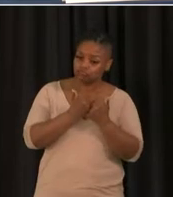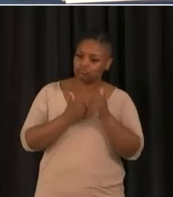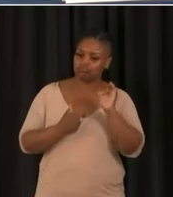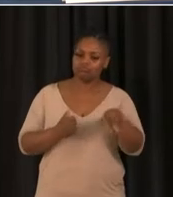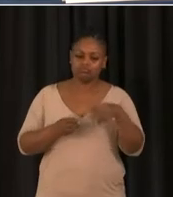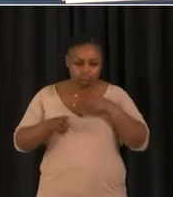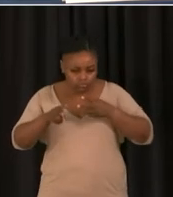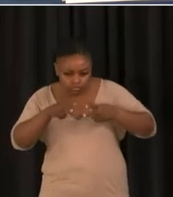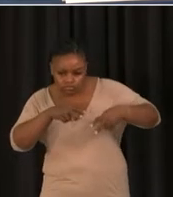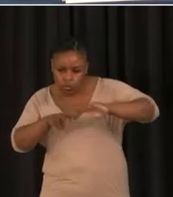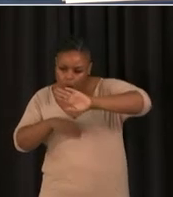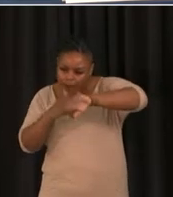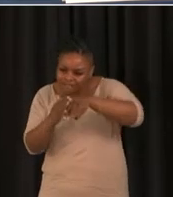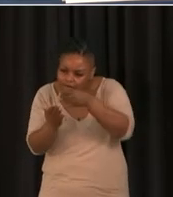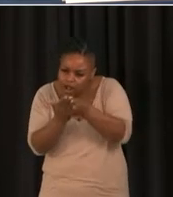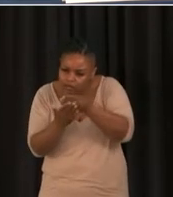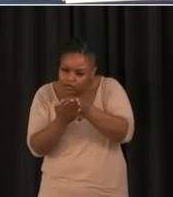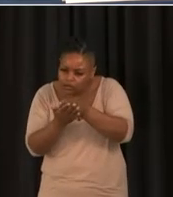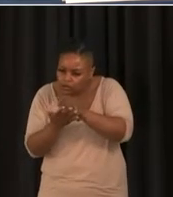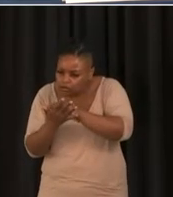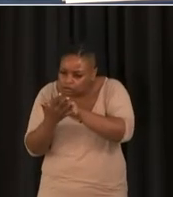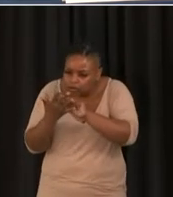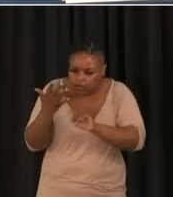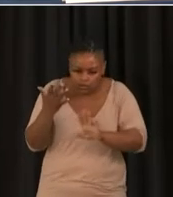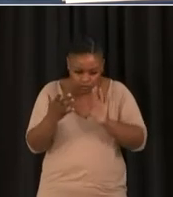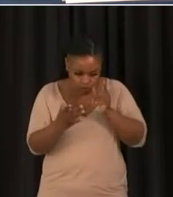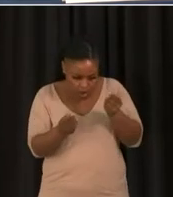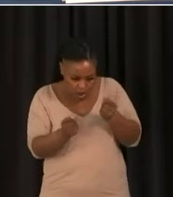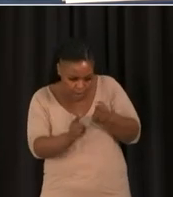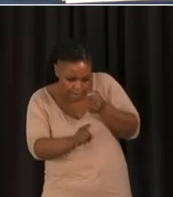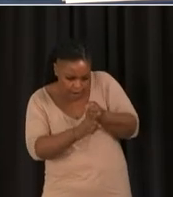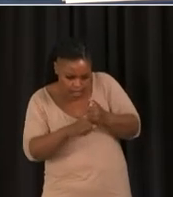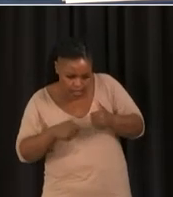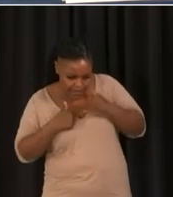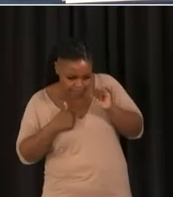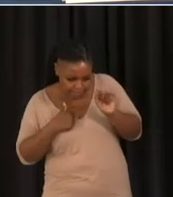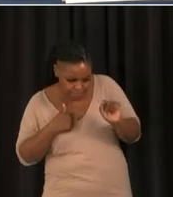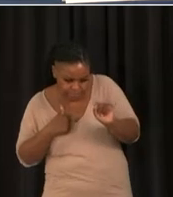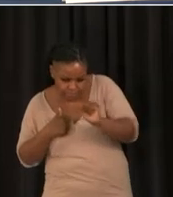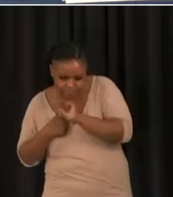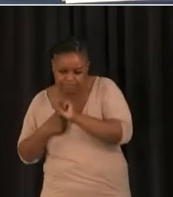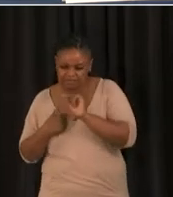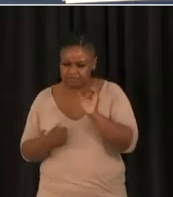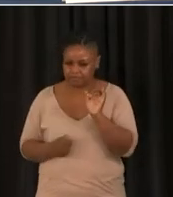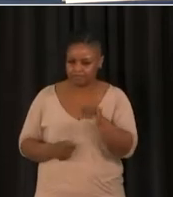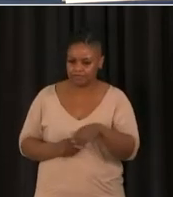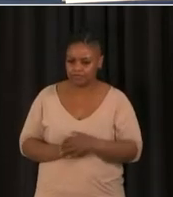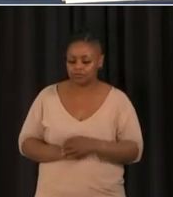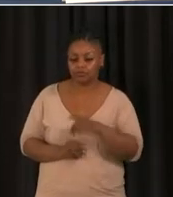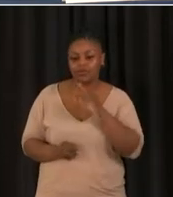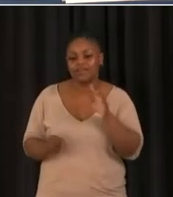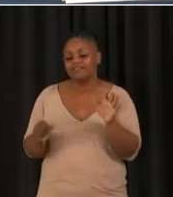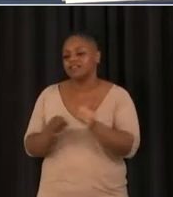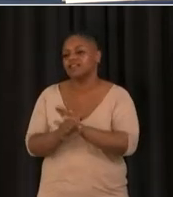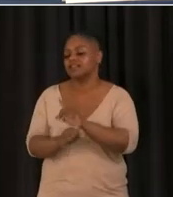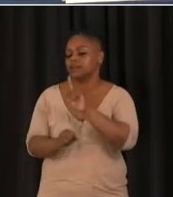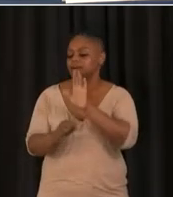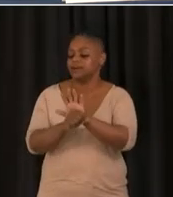time. And as a former DMPEDer myself, I sincerely appreciate all of the work that you and your team are